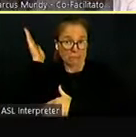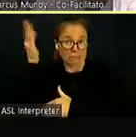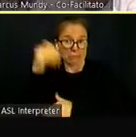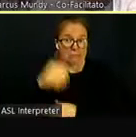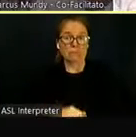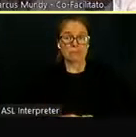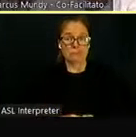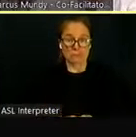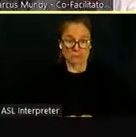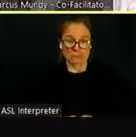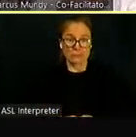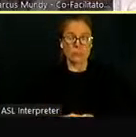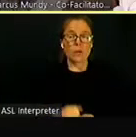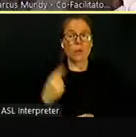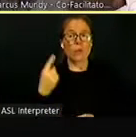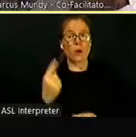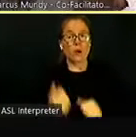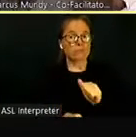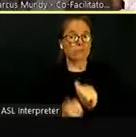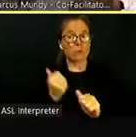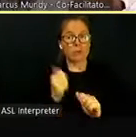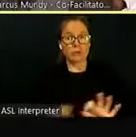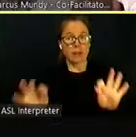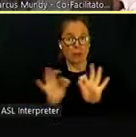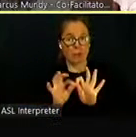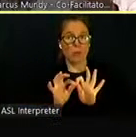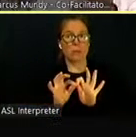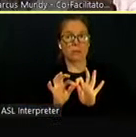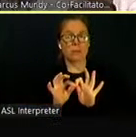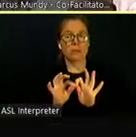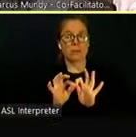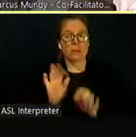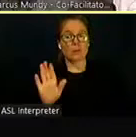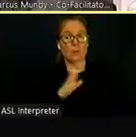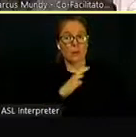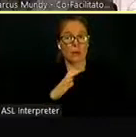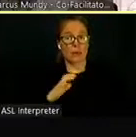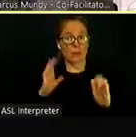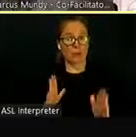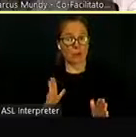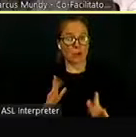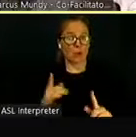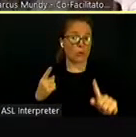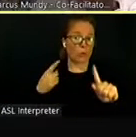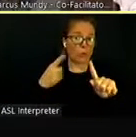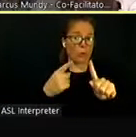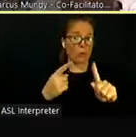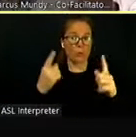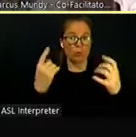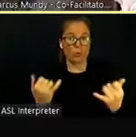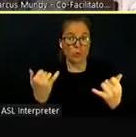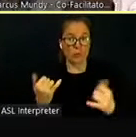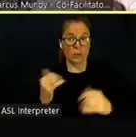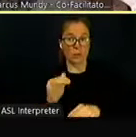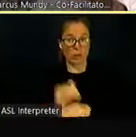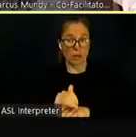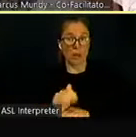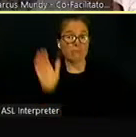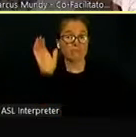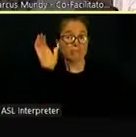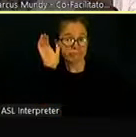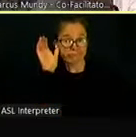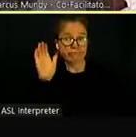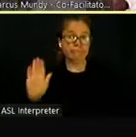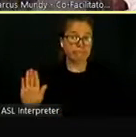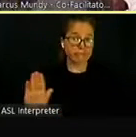because one of the most important things that your commissioners wanted to achieve tonight was they wanted to hear what things you